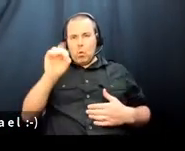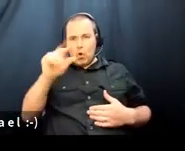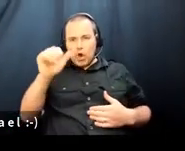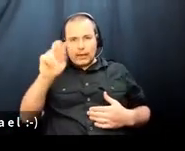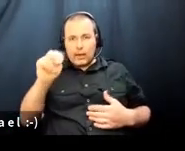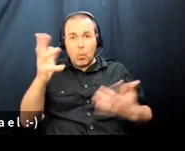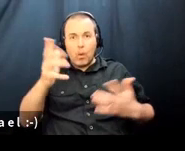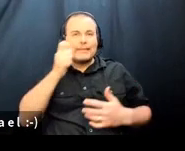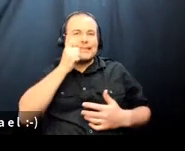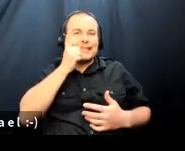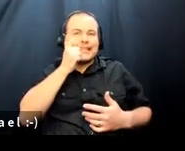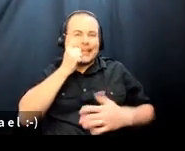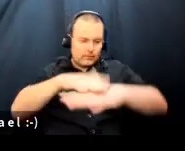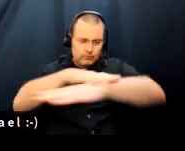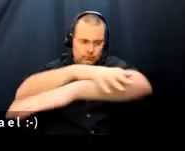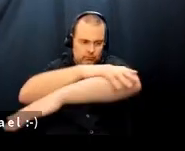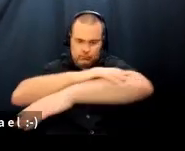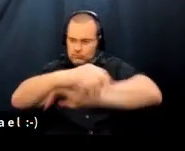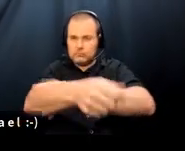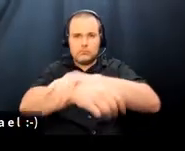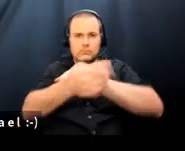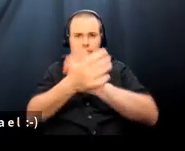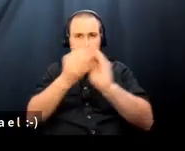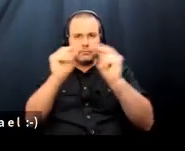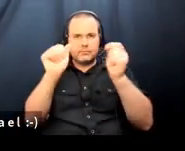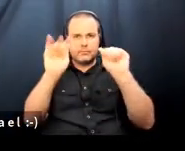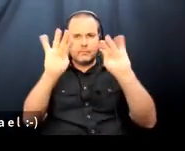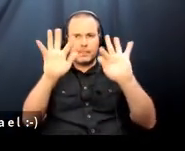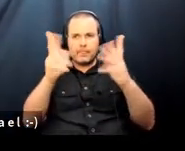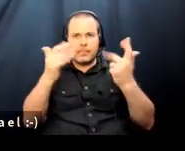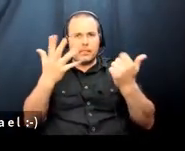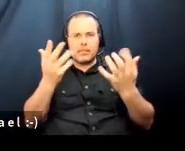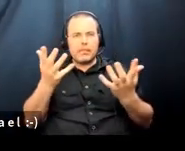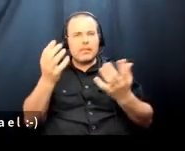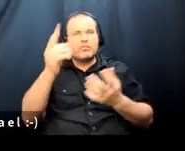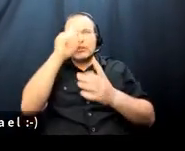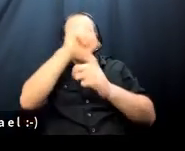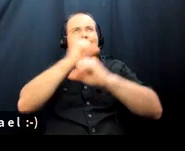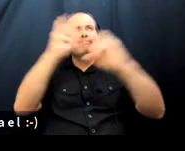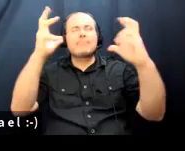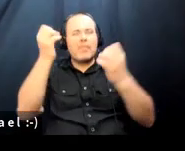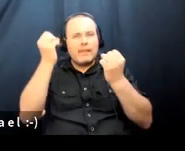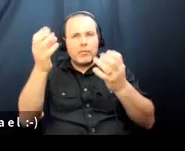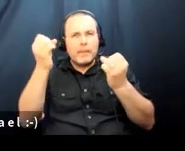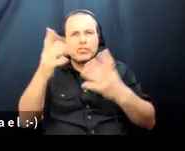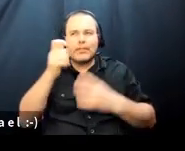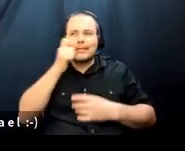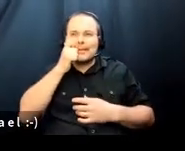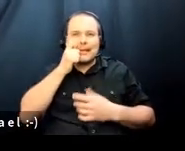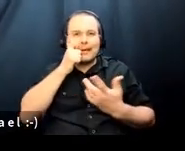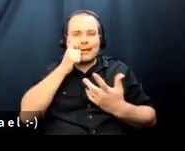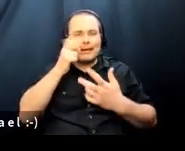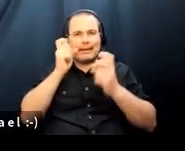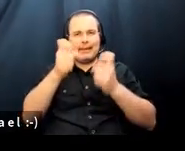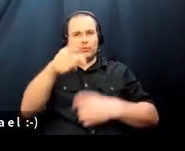is the skin. Think of the information the skin gives you. All of you are likely sitting